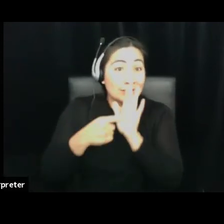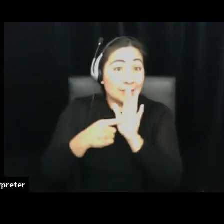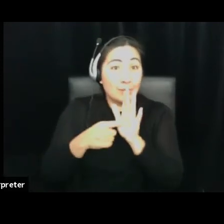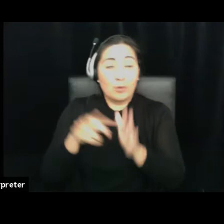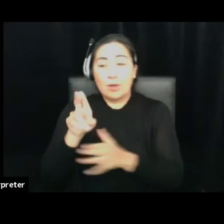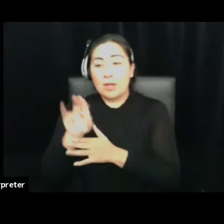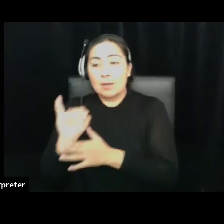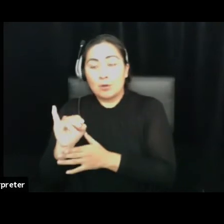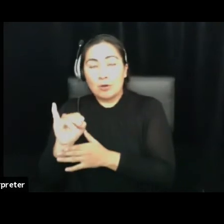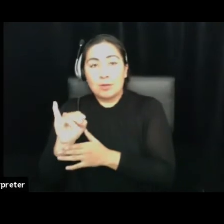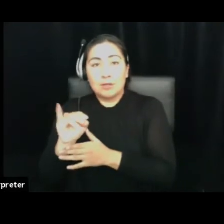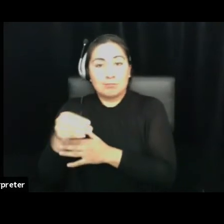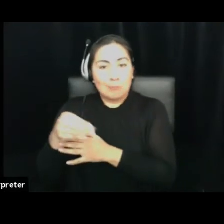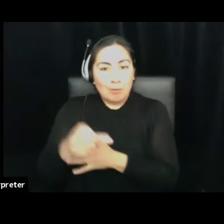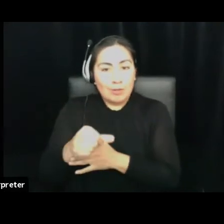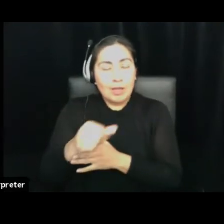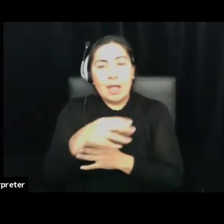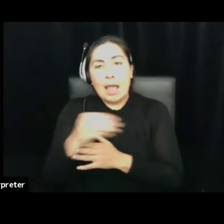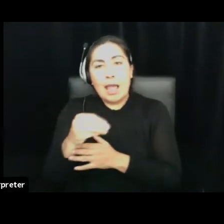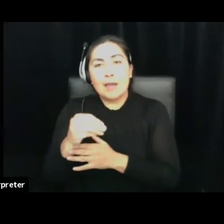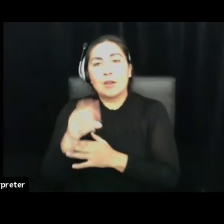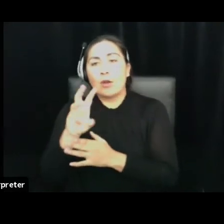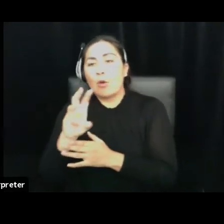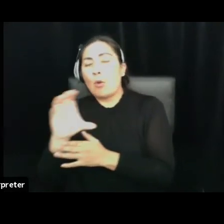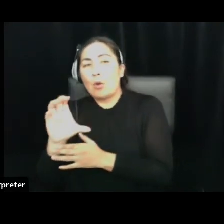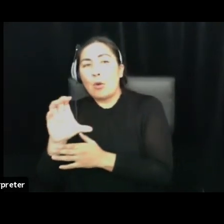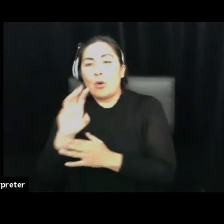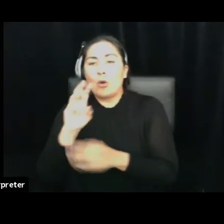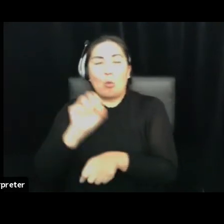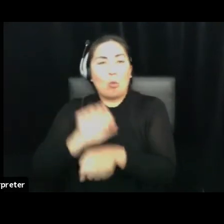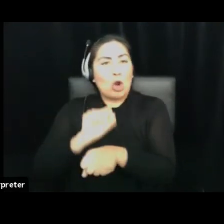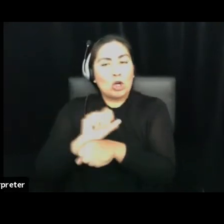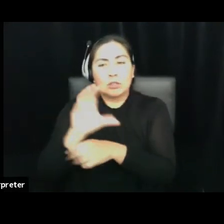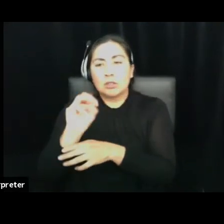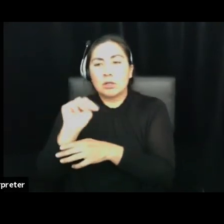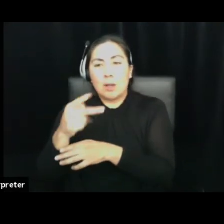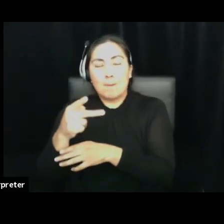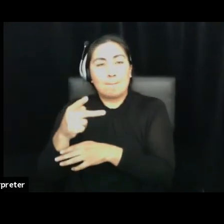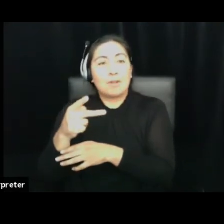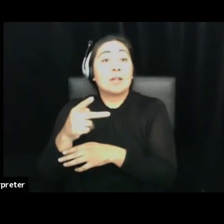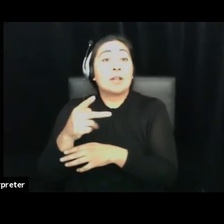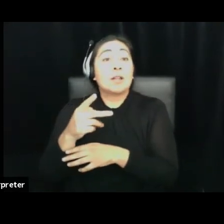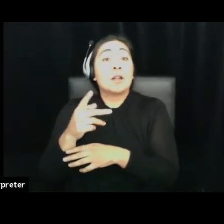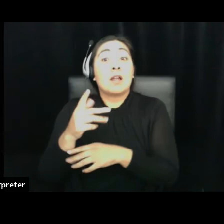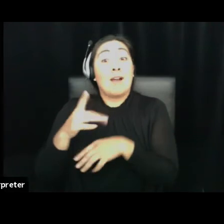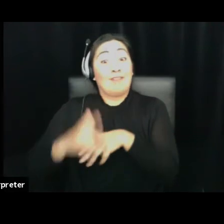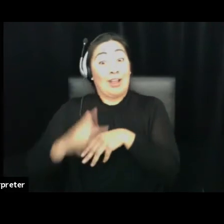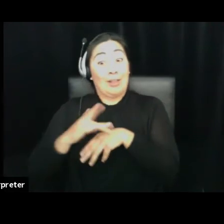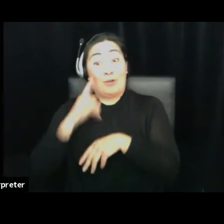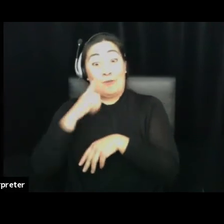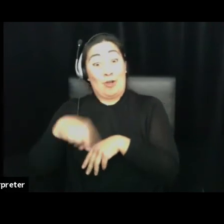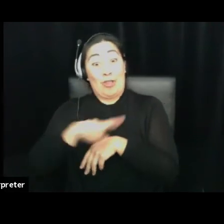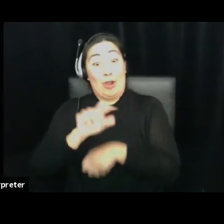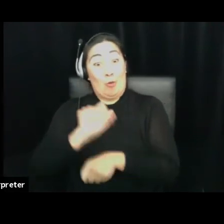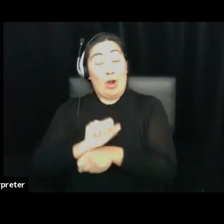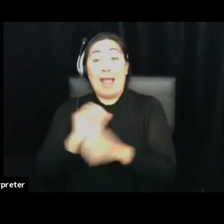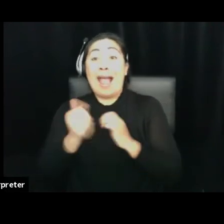and workers' comp available to their employees by paying them as independent